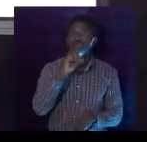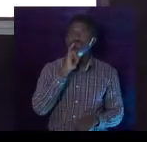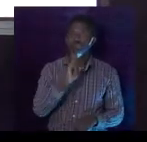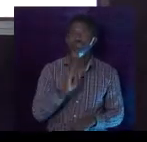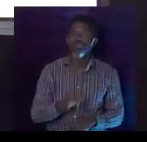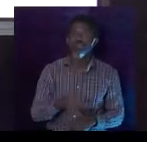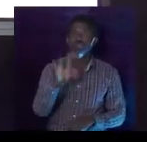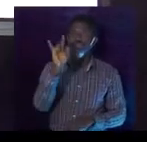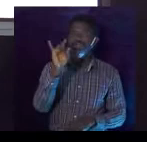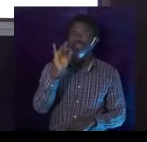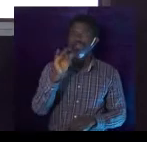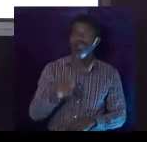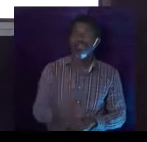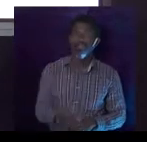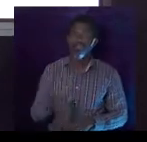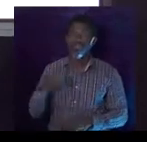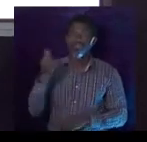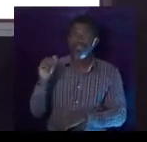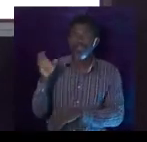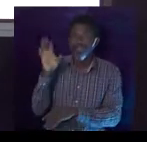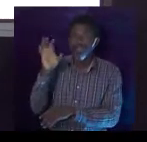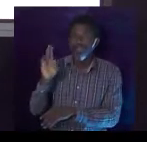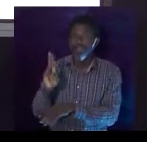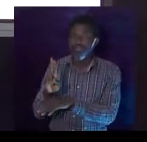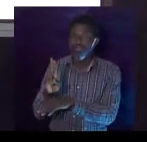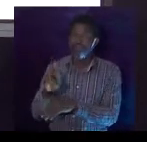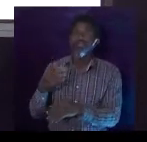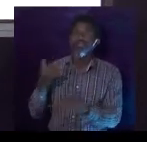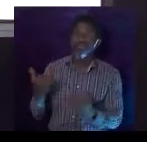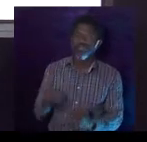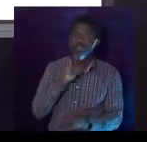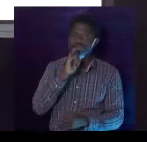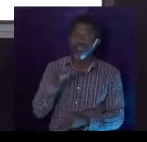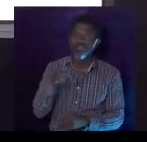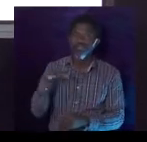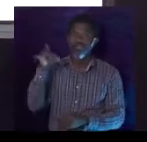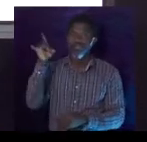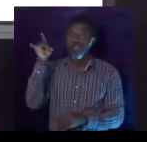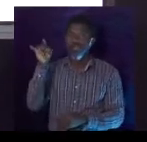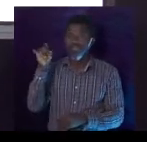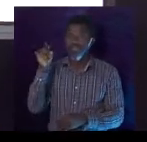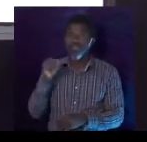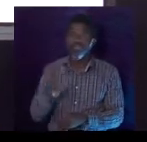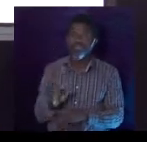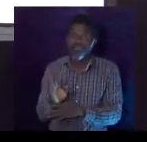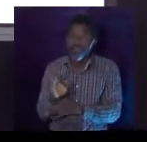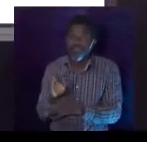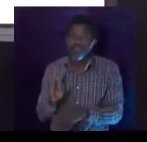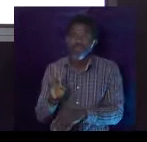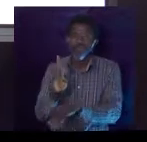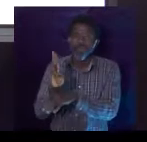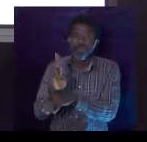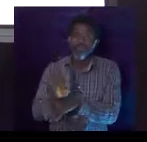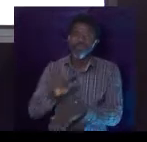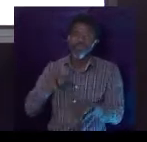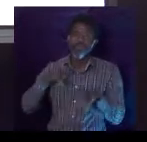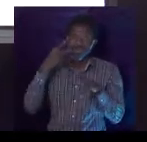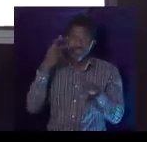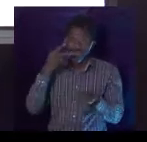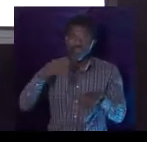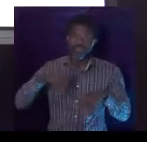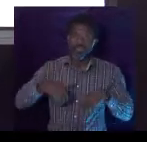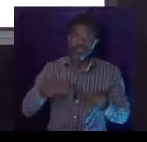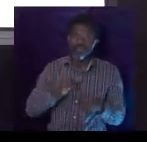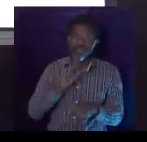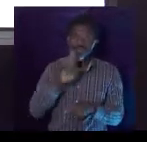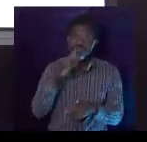times 2 is 18. So 10 Celsius units now is 18 Fahrenheit units. Look at how I used my